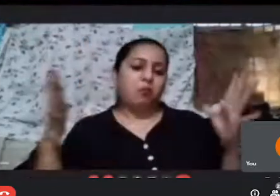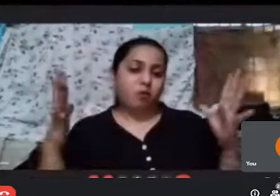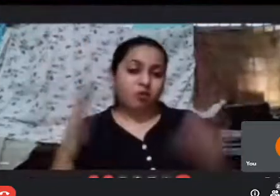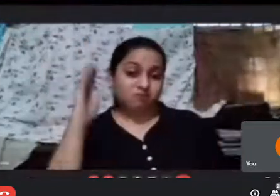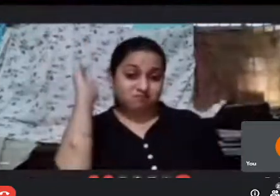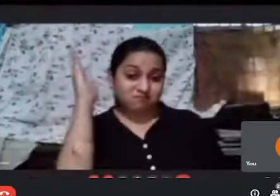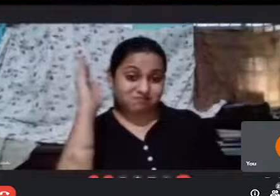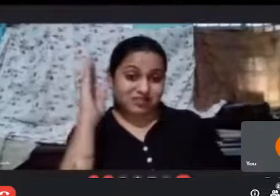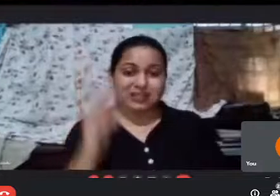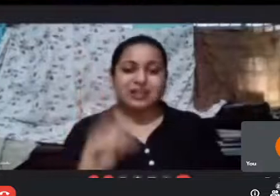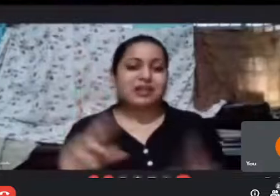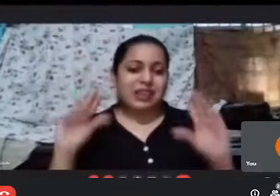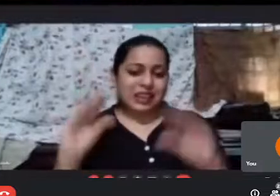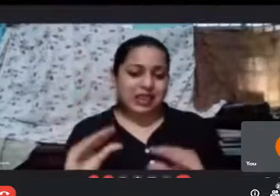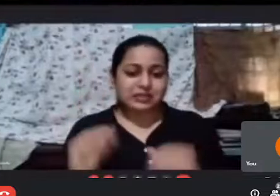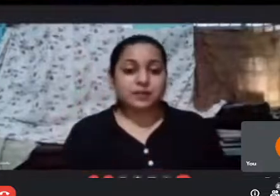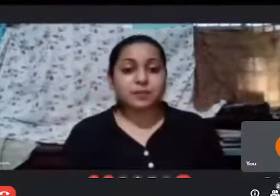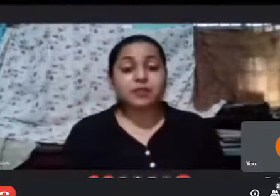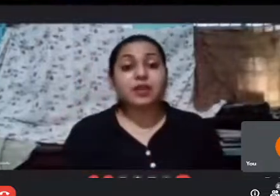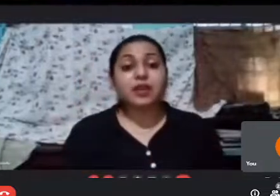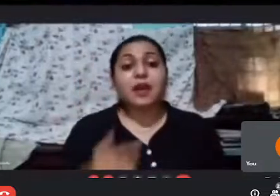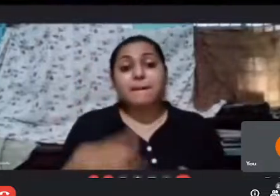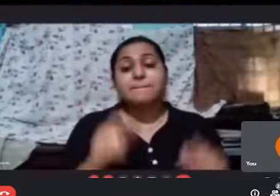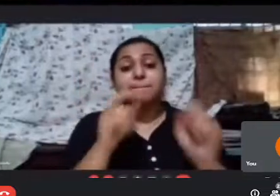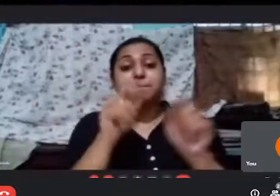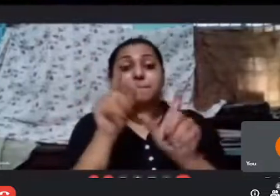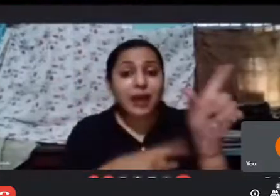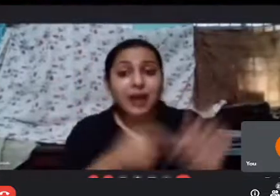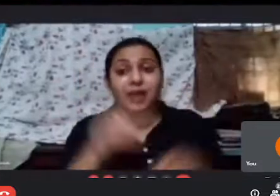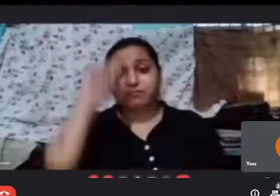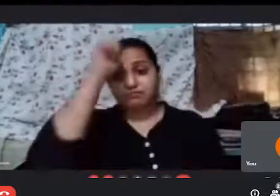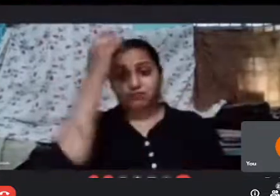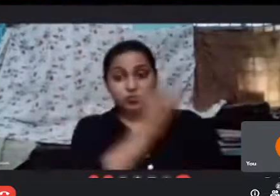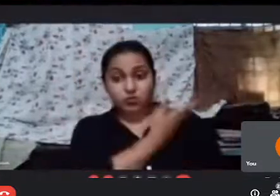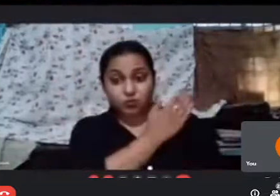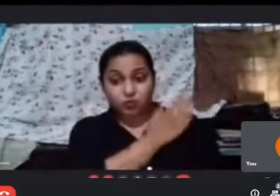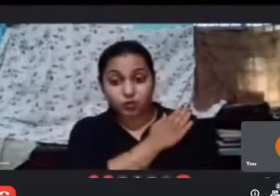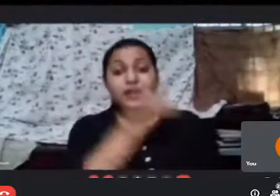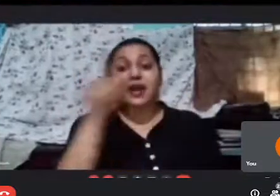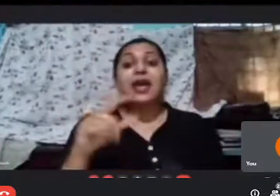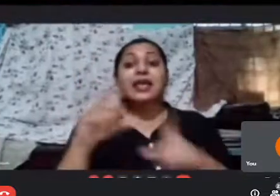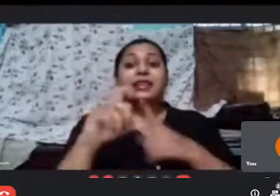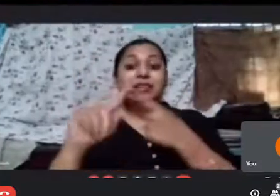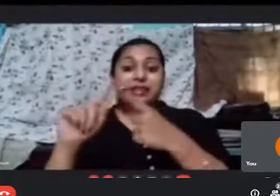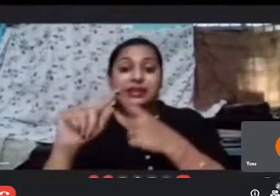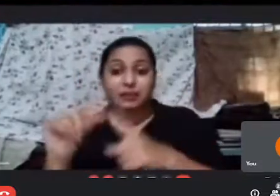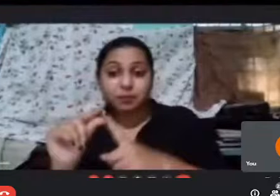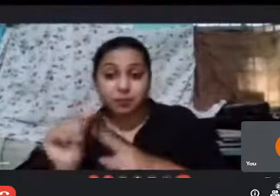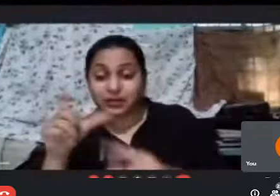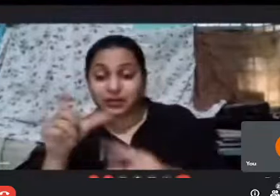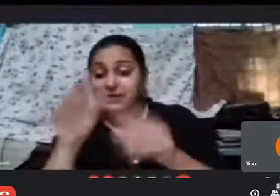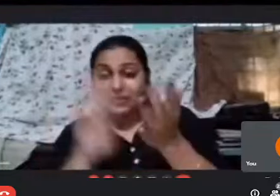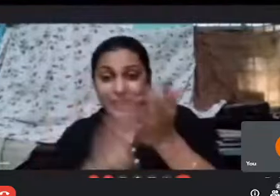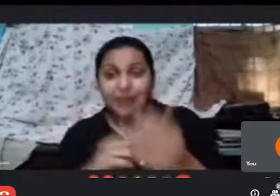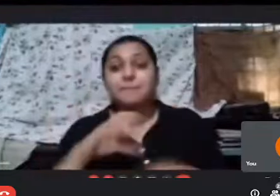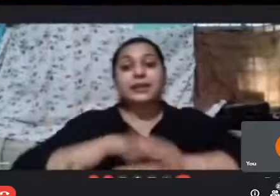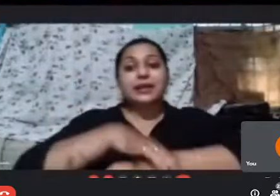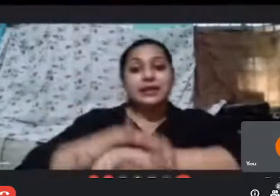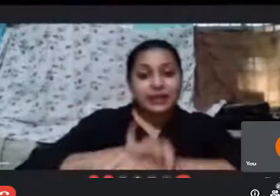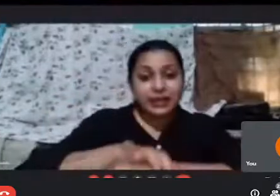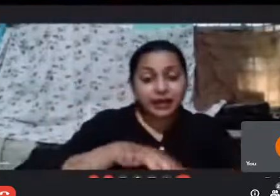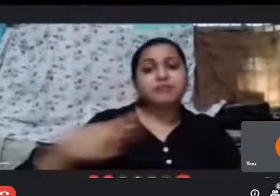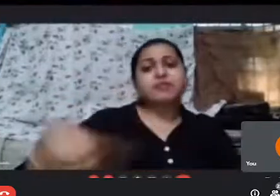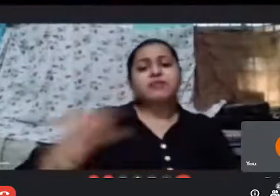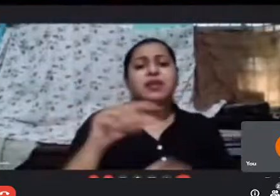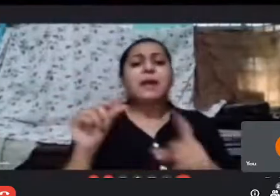by Ulrich Session, Deepu and Nirav from the peer-to-peer deaf